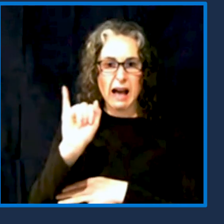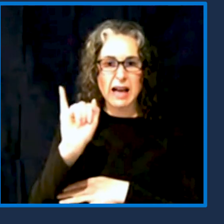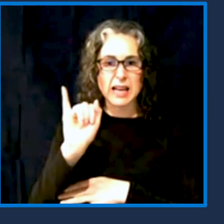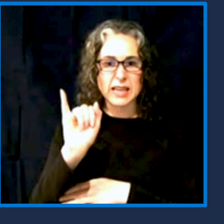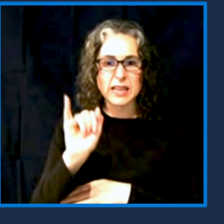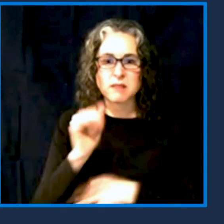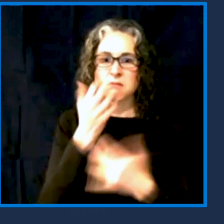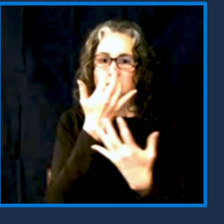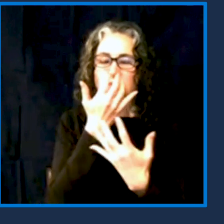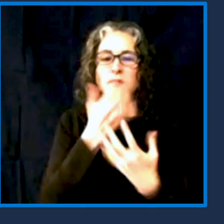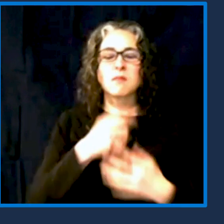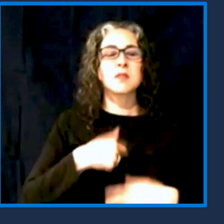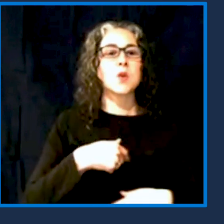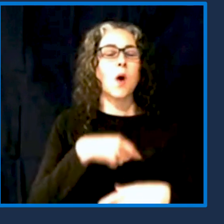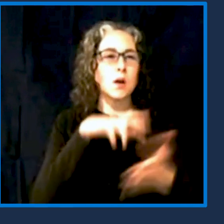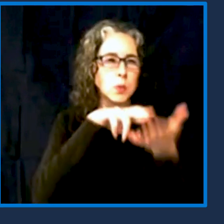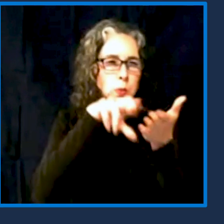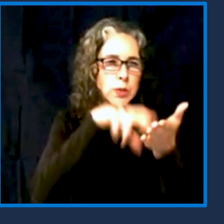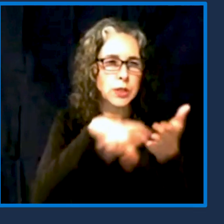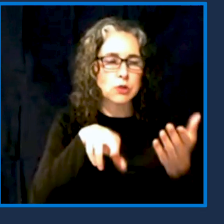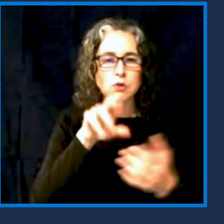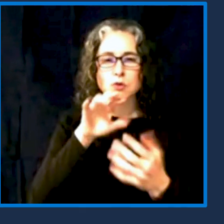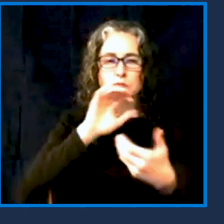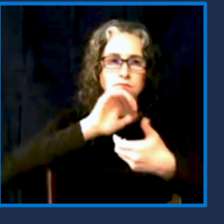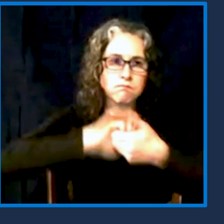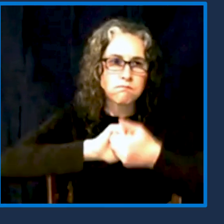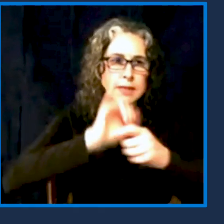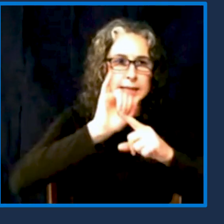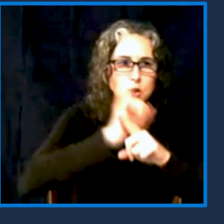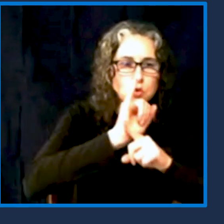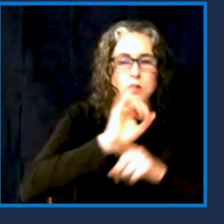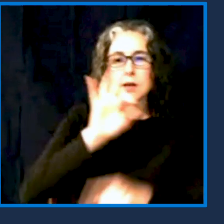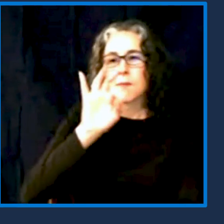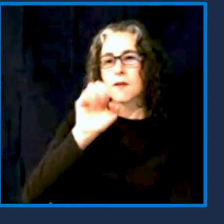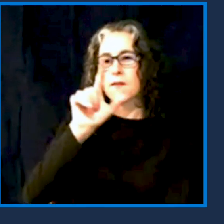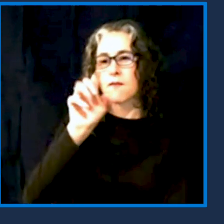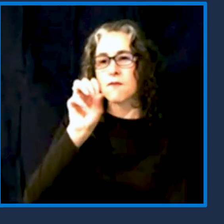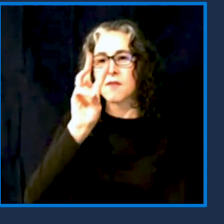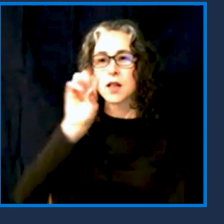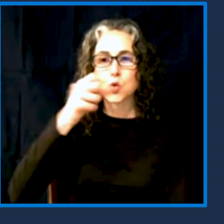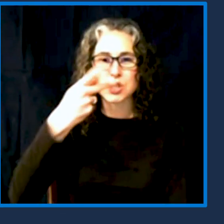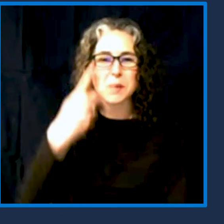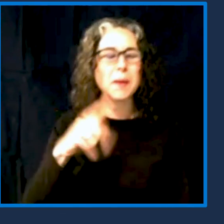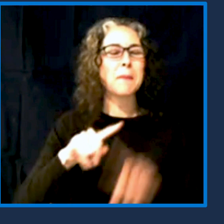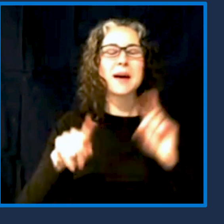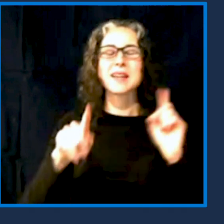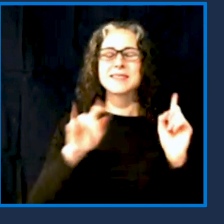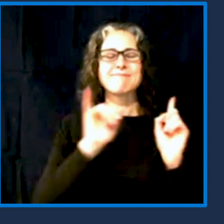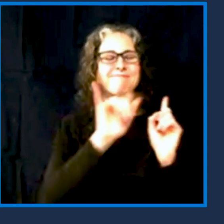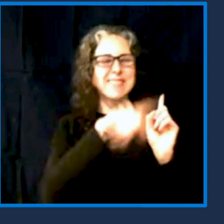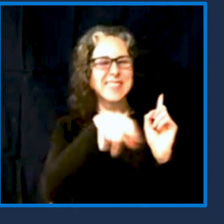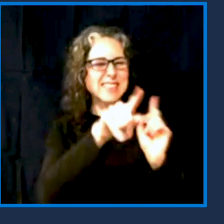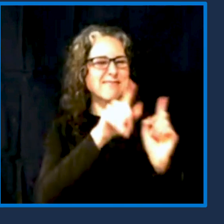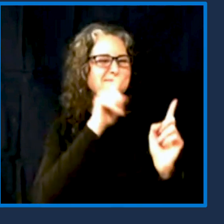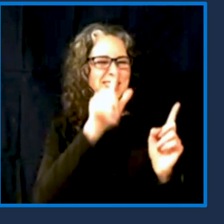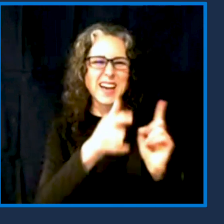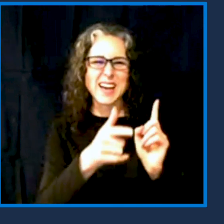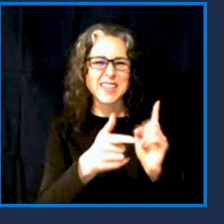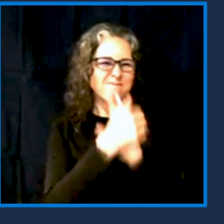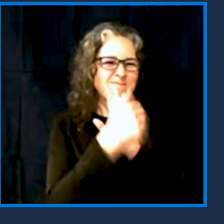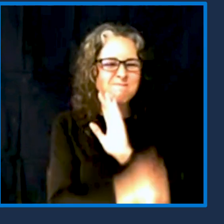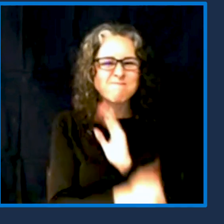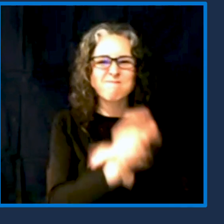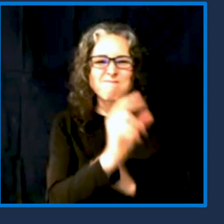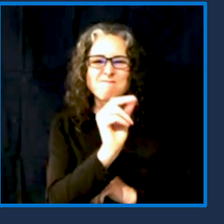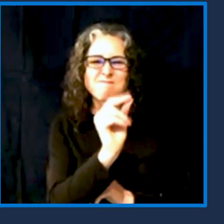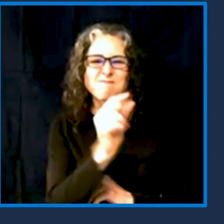projects and also a research fellowship, but then I realized this is not what I'm looking for, and I must be doing something where I can see my